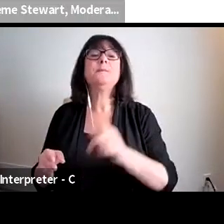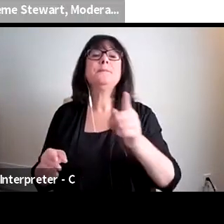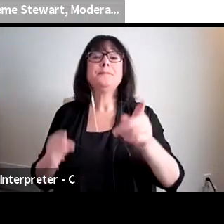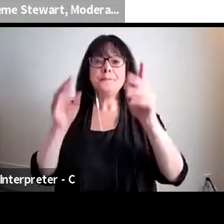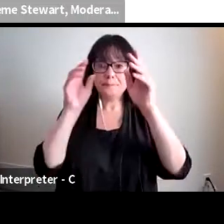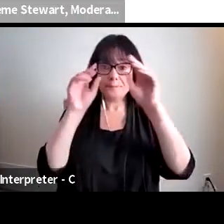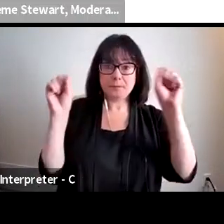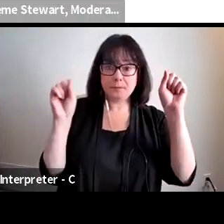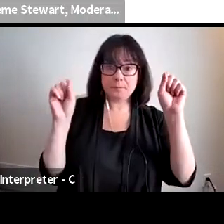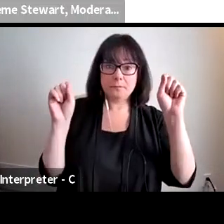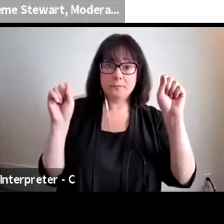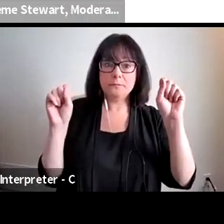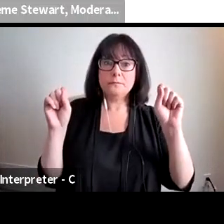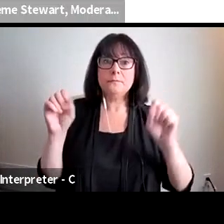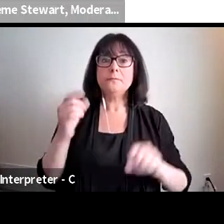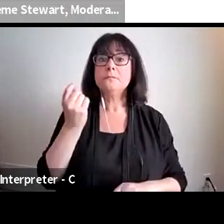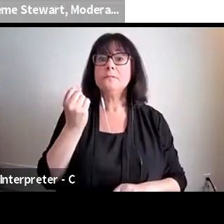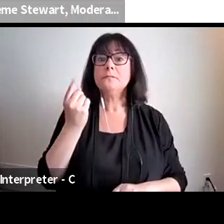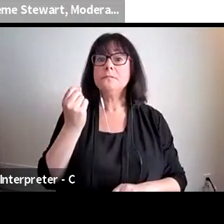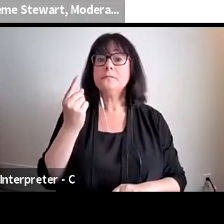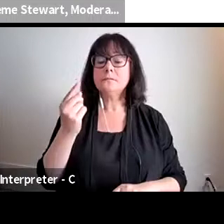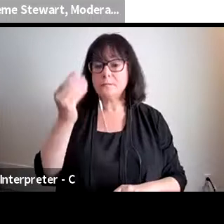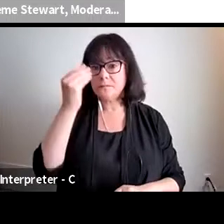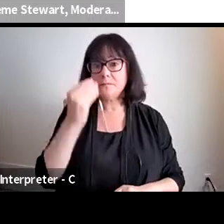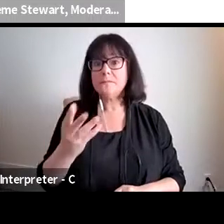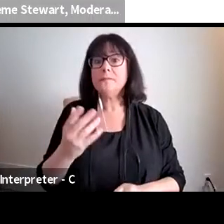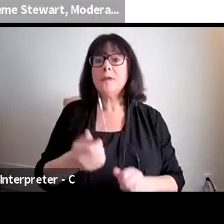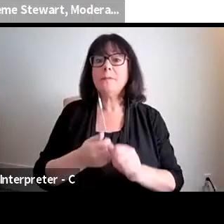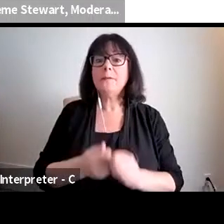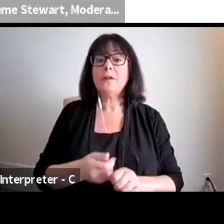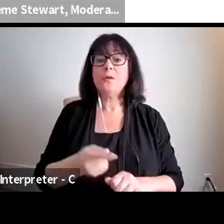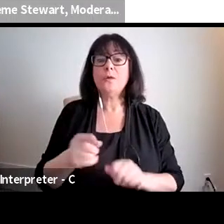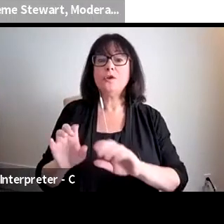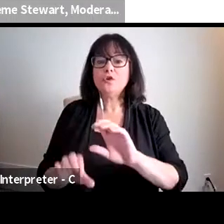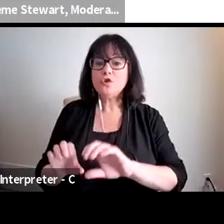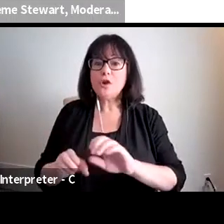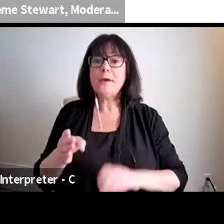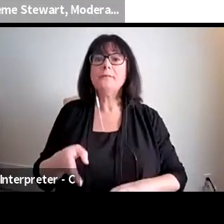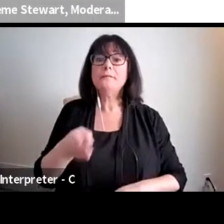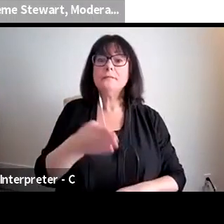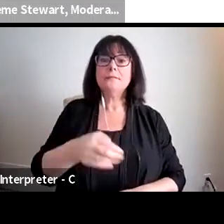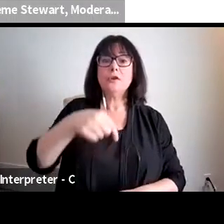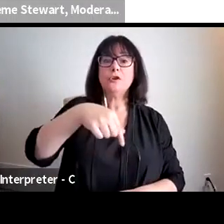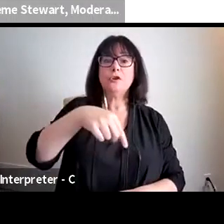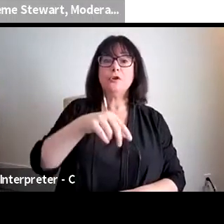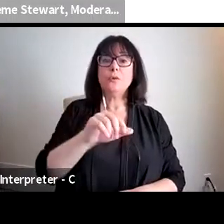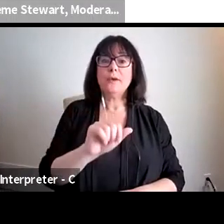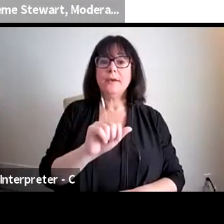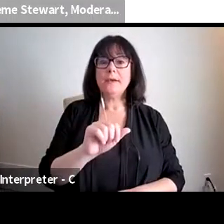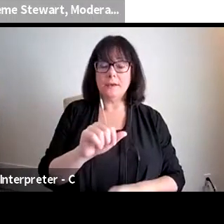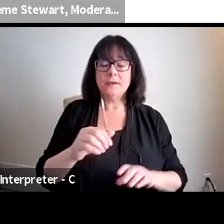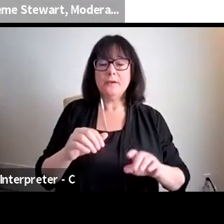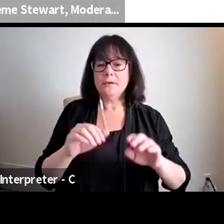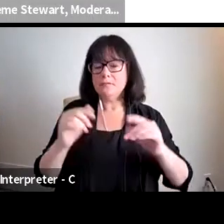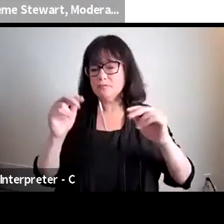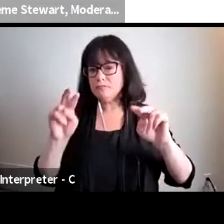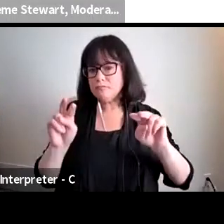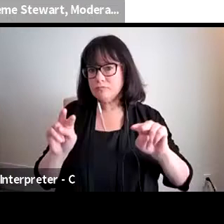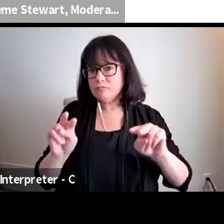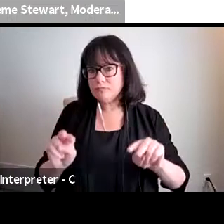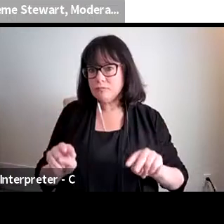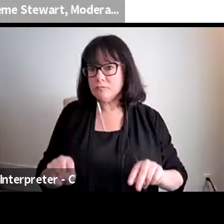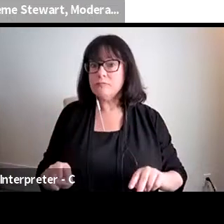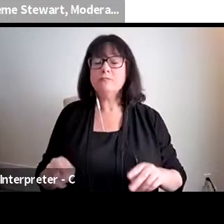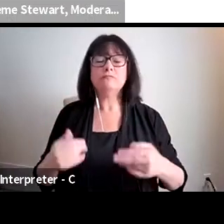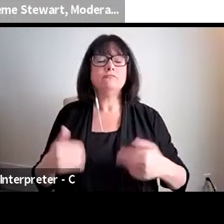been following the Q&A and the chat. It's incredibly good questions that people are asking. We don't